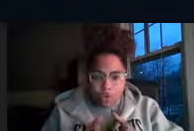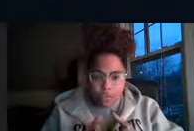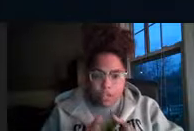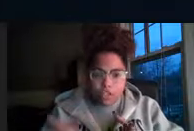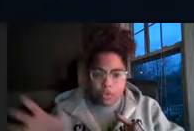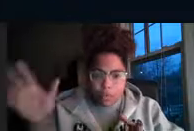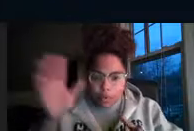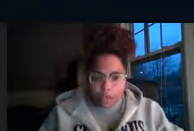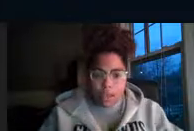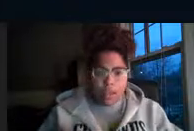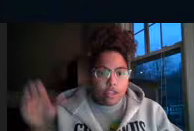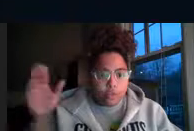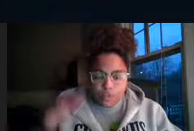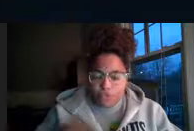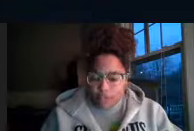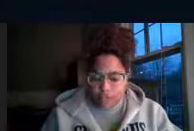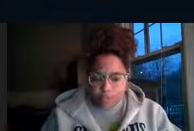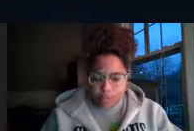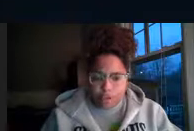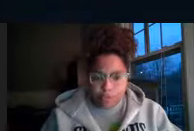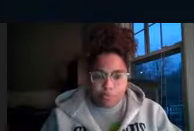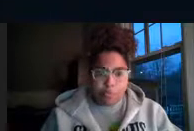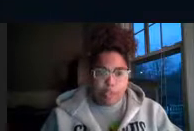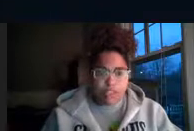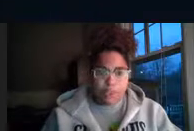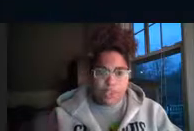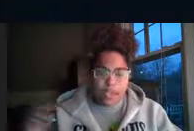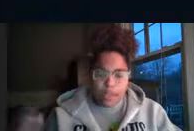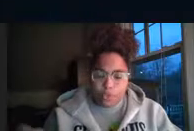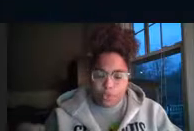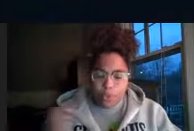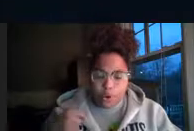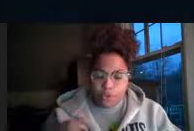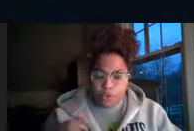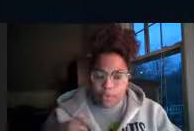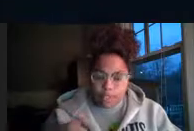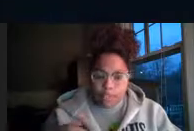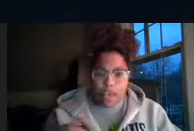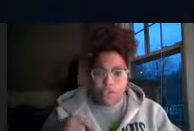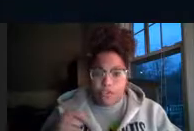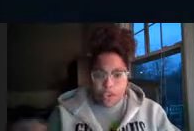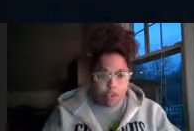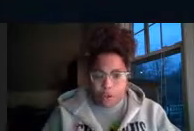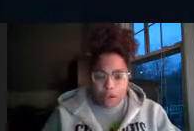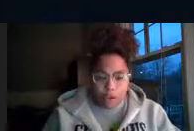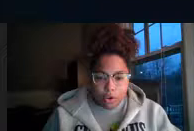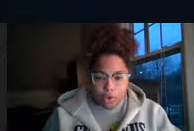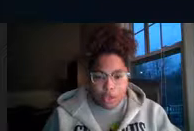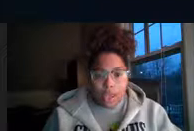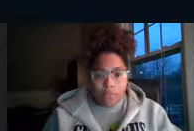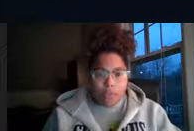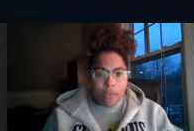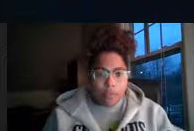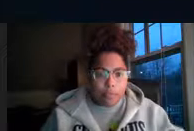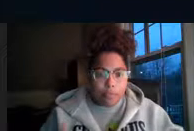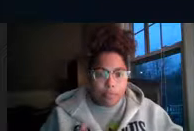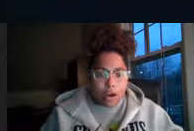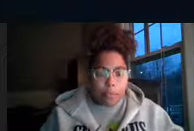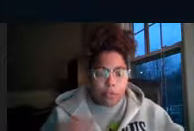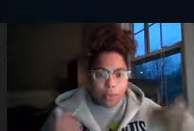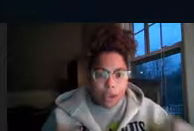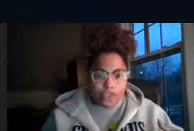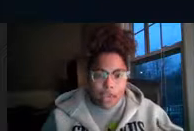combine those into one user-friendly system, so we take out the work for residents to have to figure out where to go, and